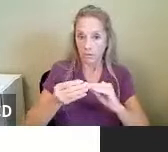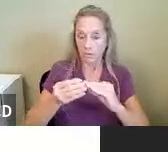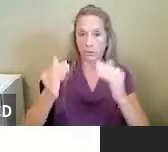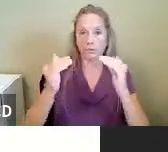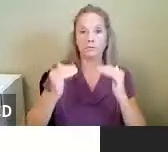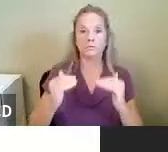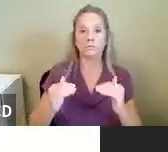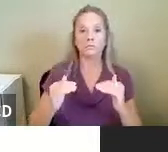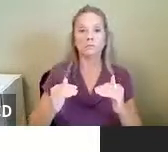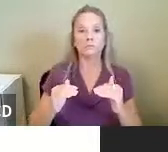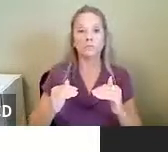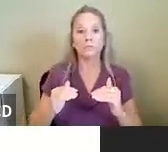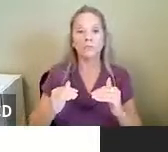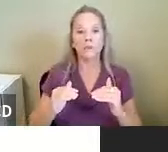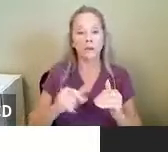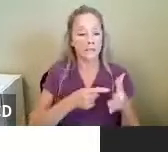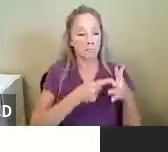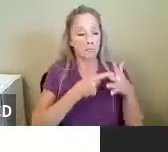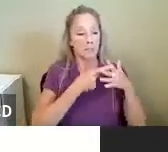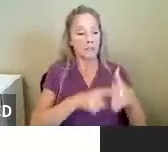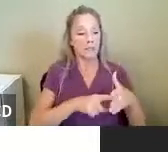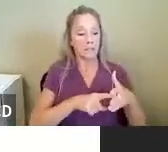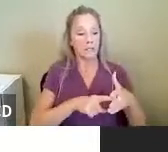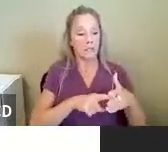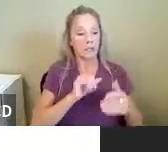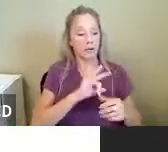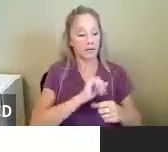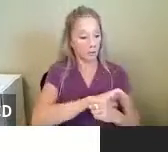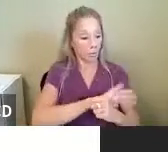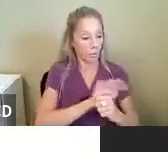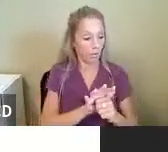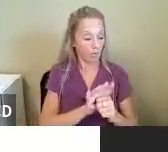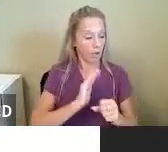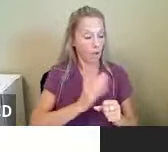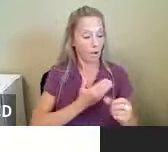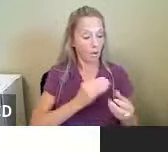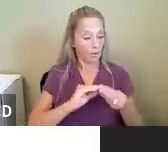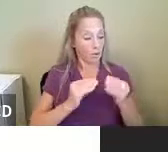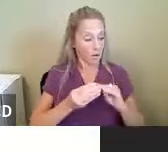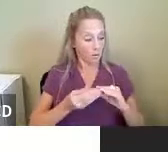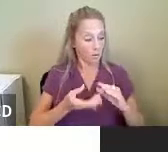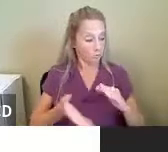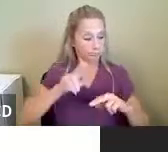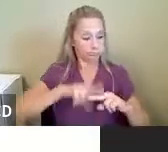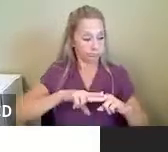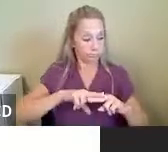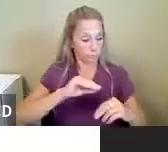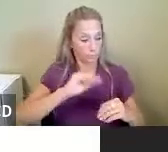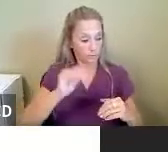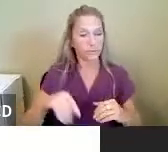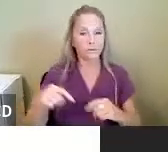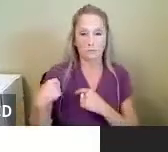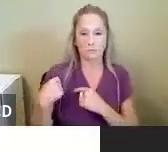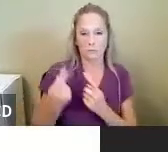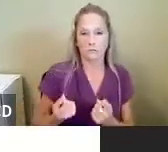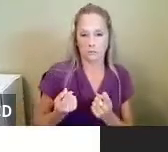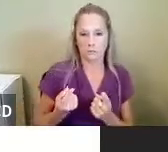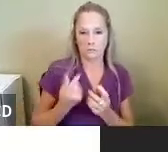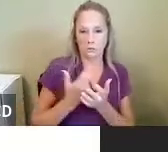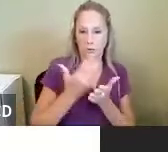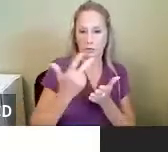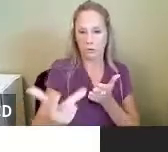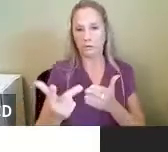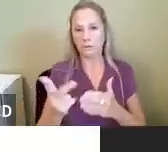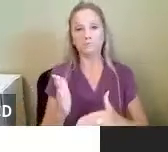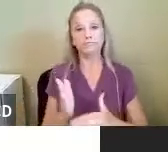of new cases since the beginning of the pandemic has been in this past week, but it is driven by the 11 to 30 age group. The